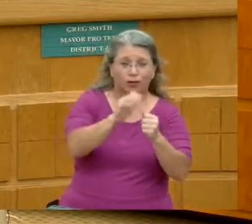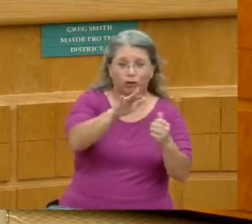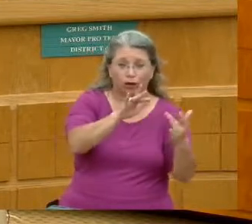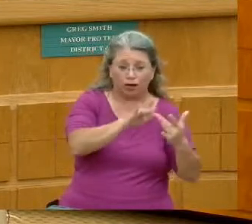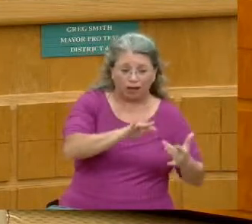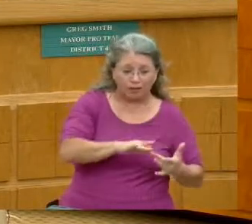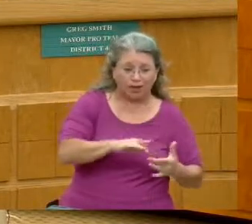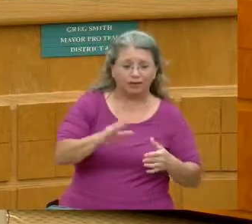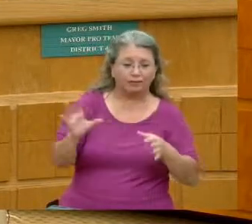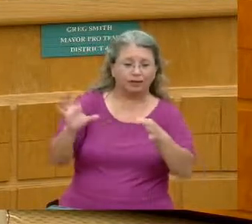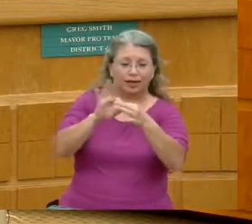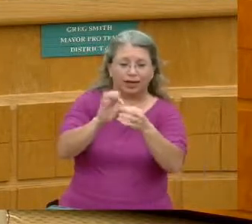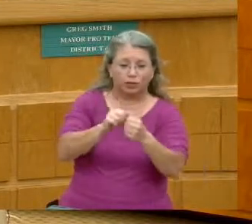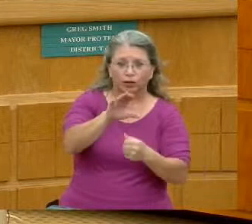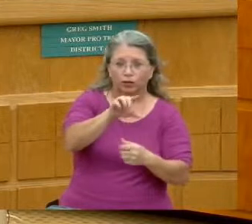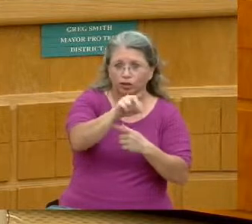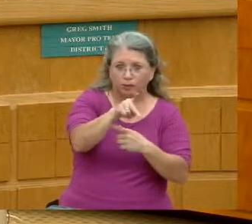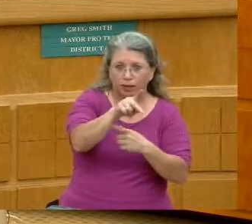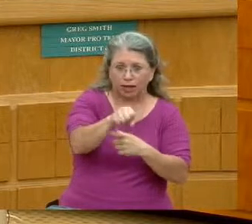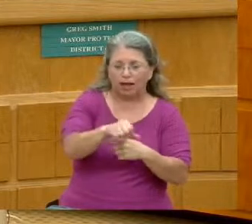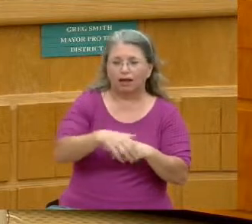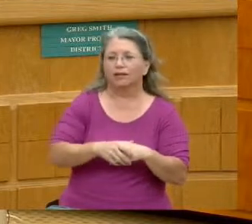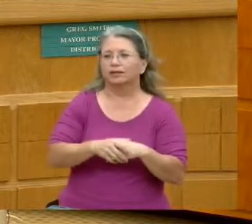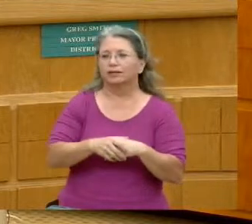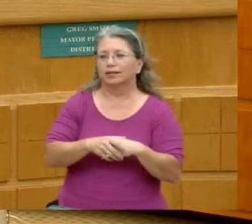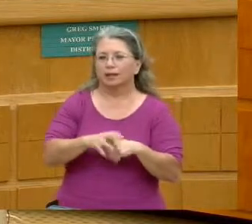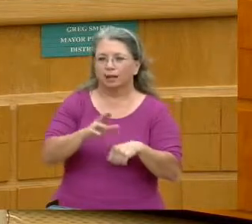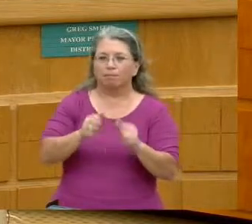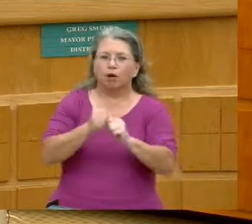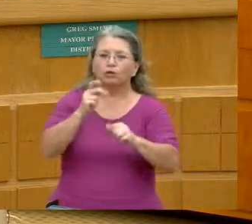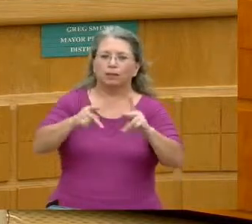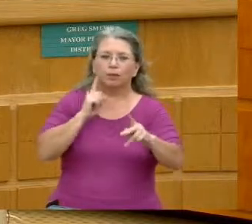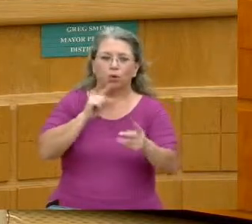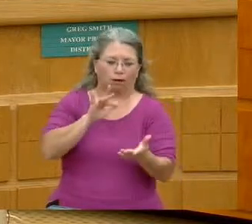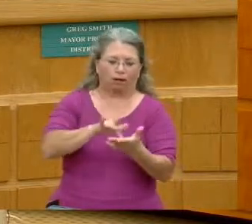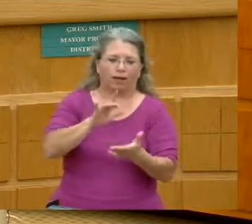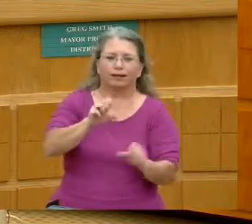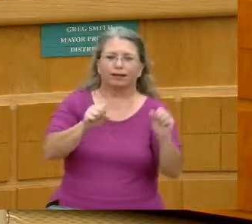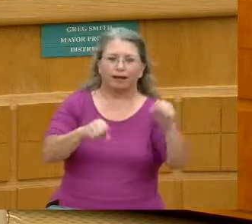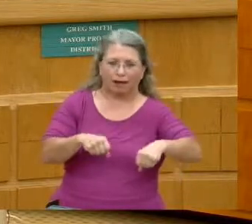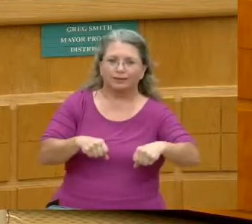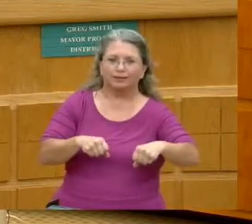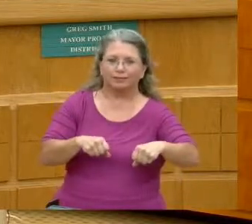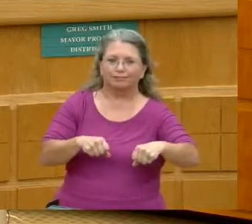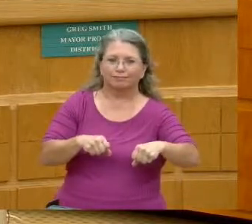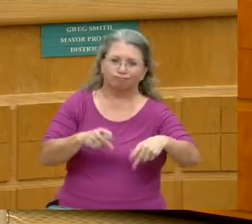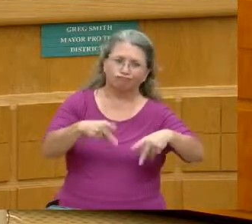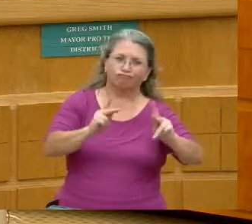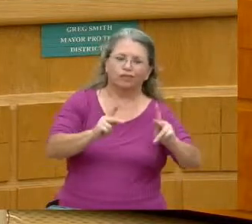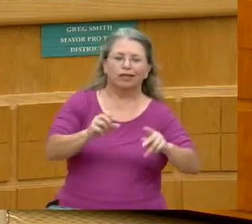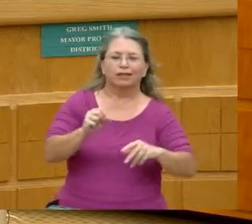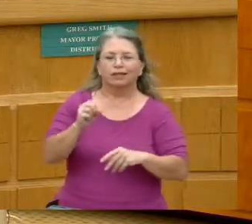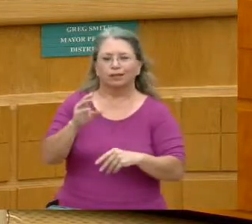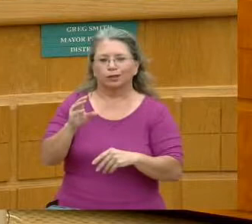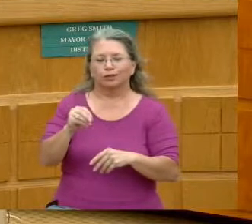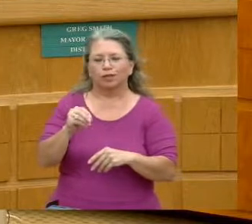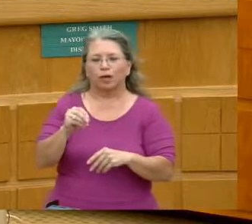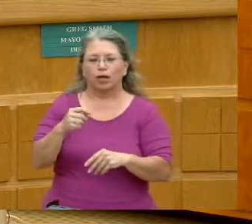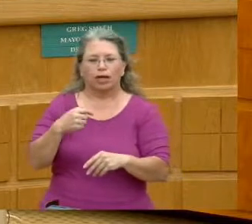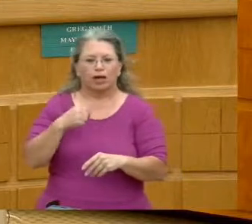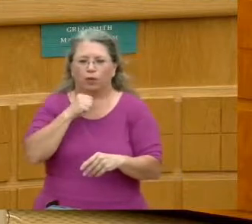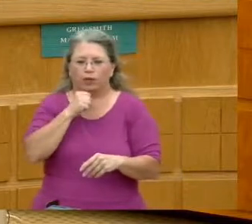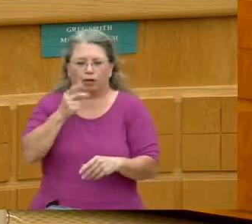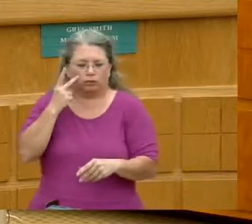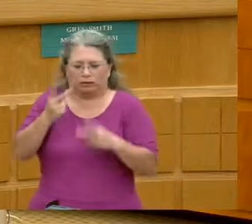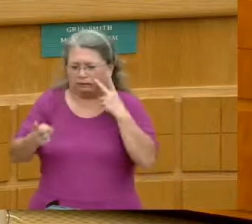yes. So then Facebook is tracking where you're going. So this is where that data is coming from. It's anonymized, so it doesn't have your name attached to it when